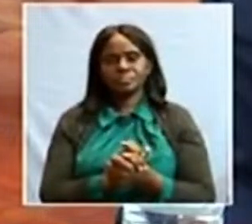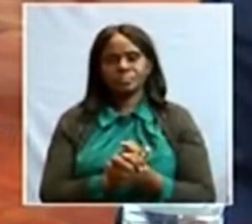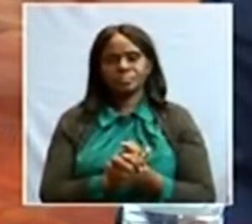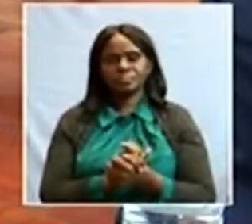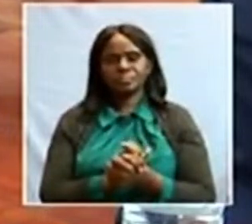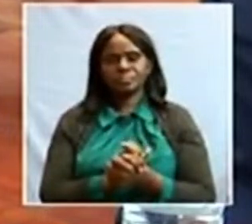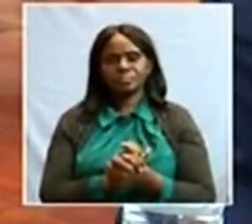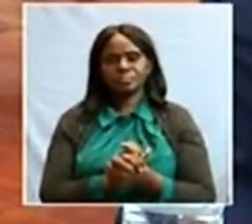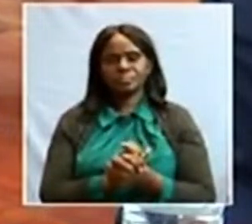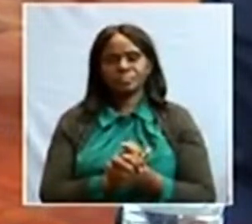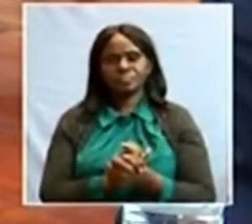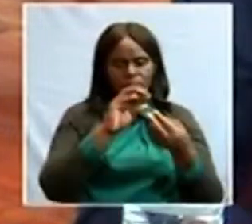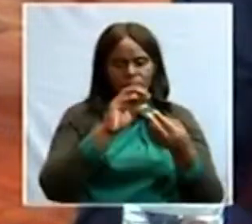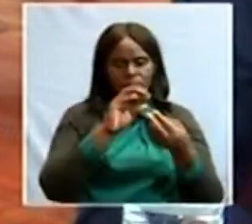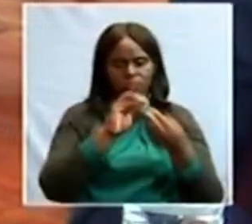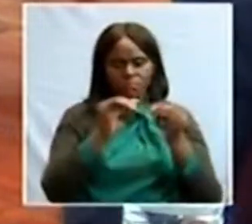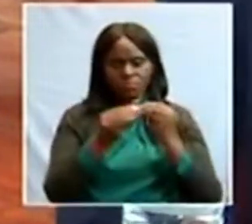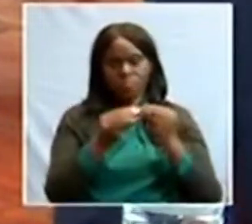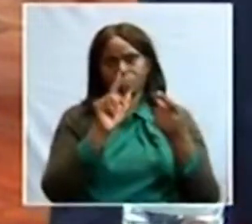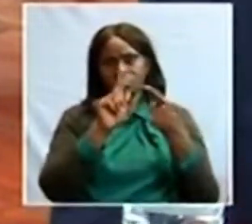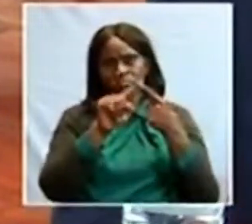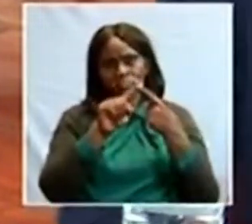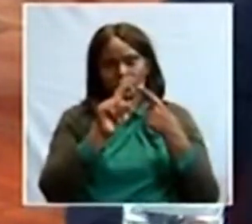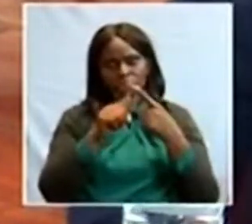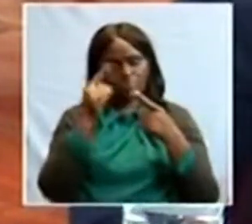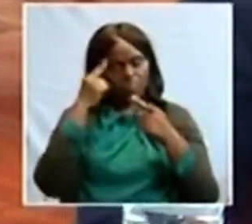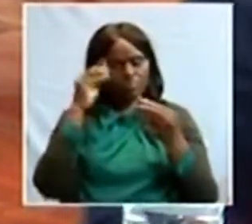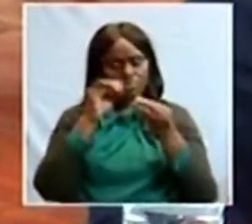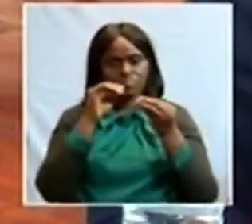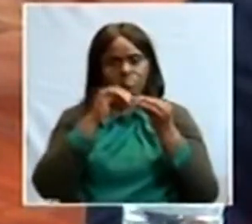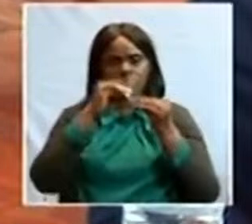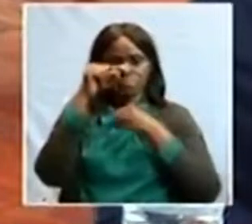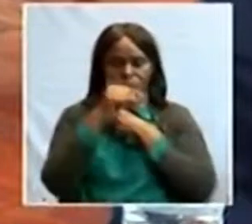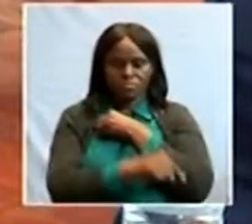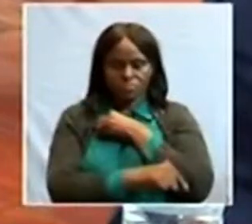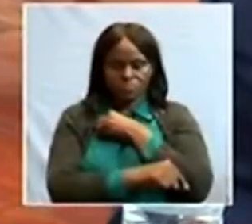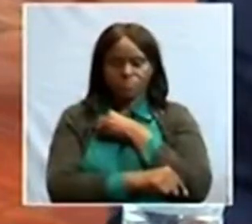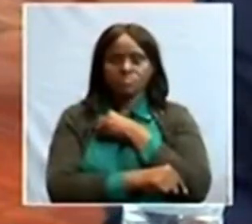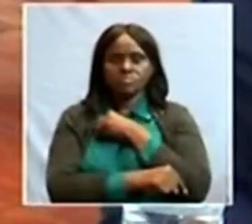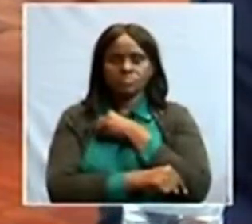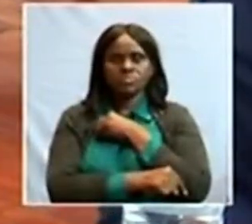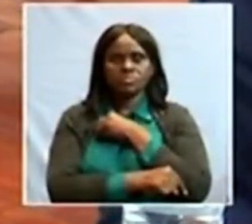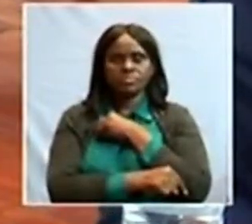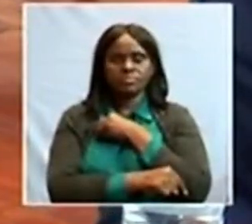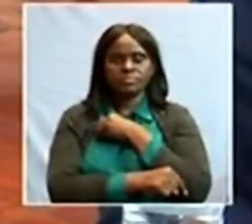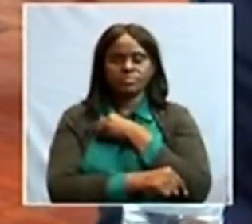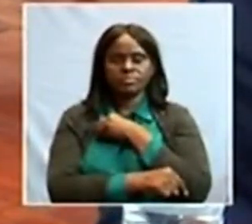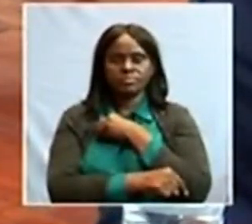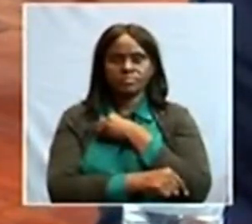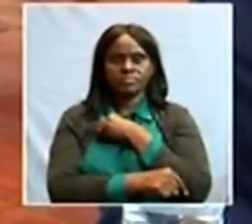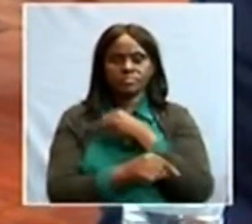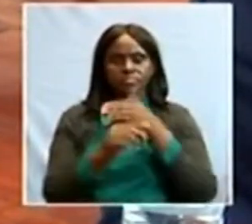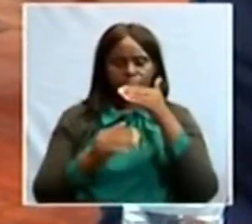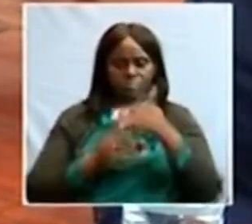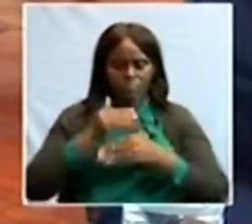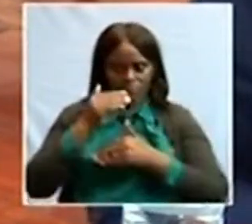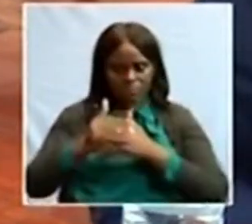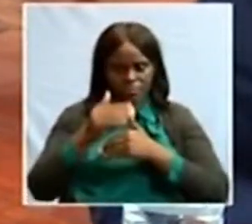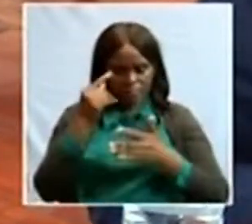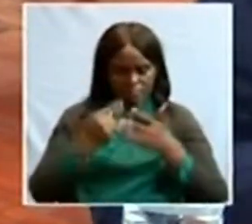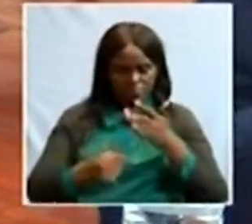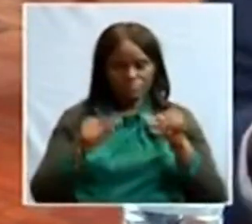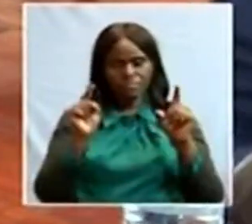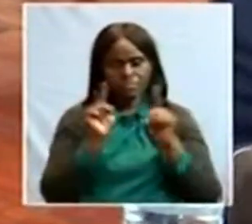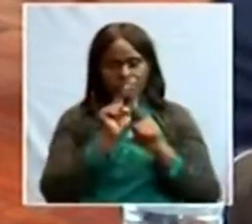We can refer to Appendix 1 for more details. Query. The next query is